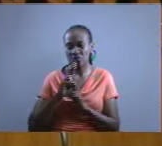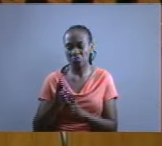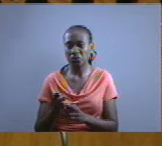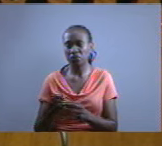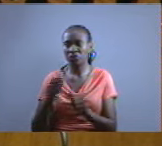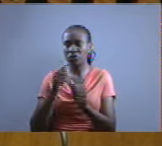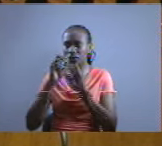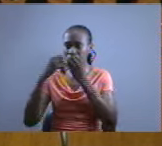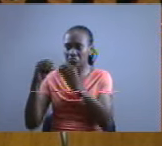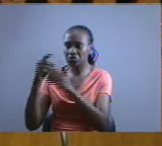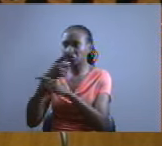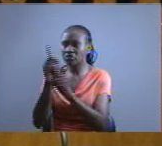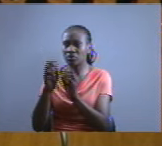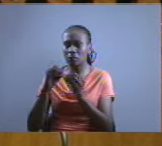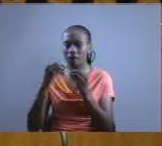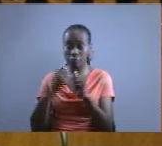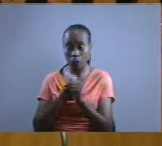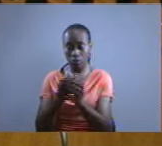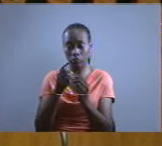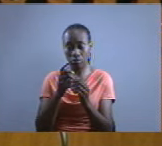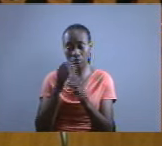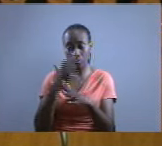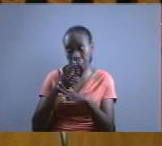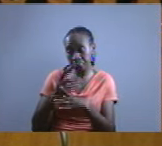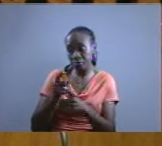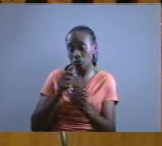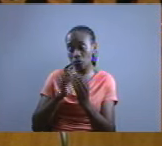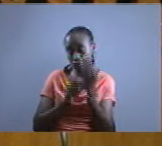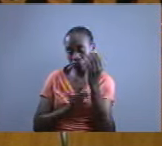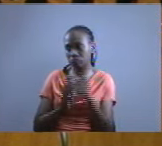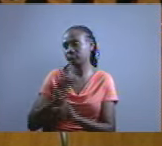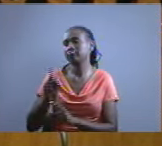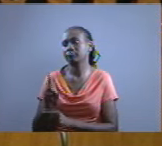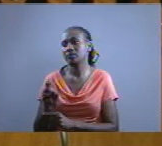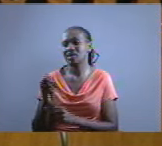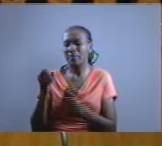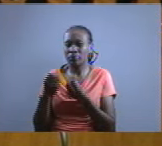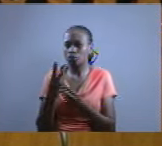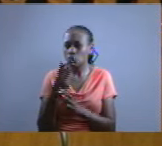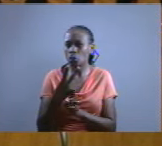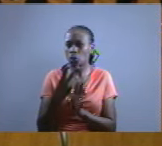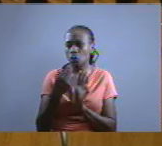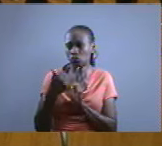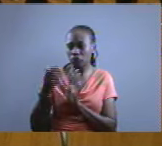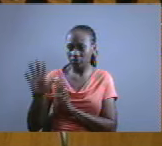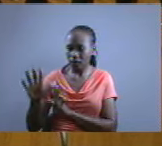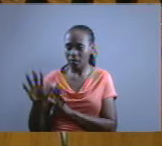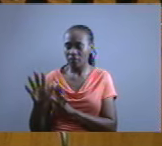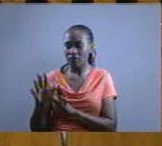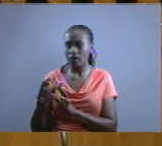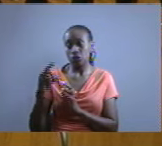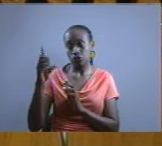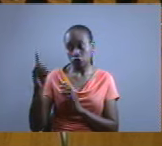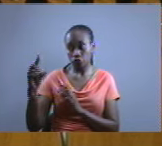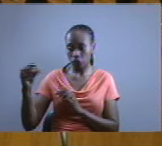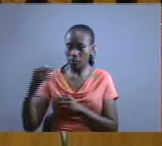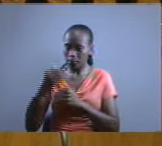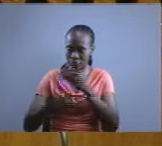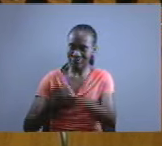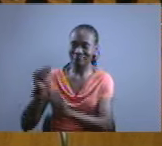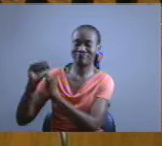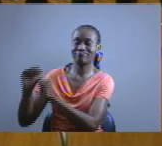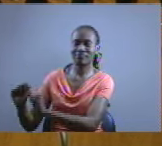non-compliance, 269 designated employers were placed under the Director General's review process